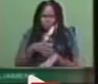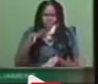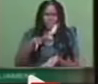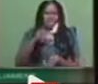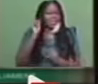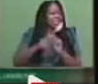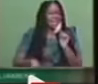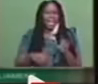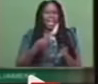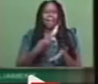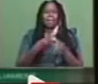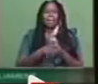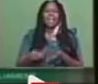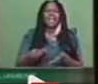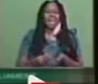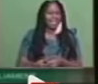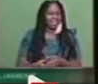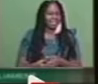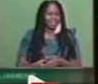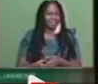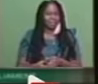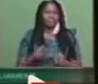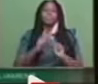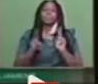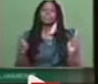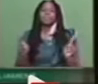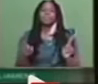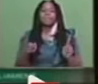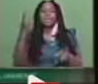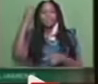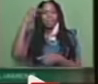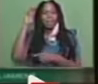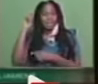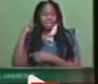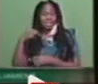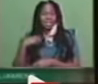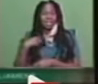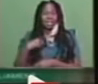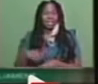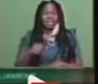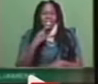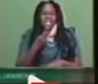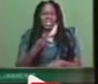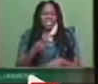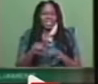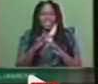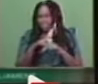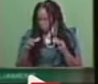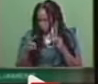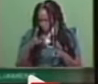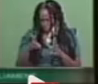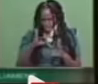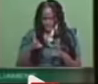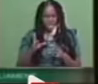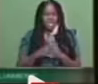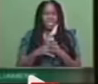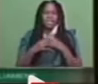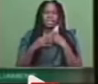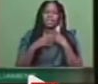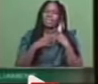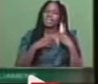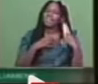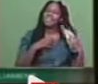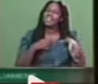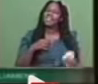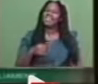of vehicles at his command, so cars are not critical. But for the ordinary person, a car